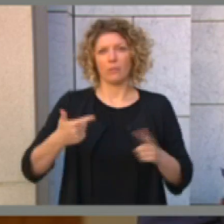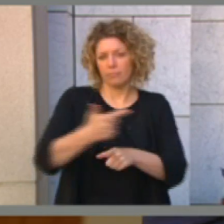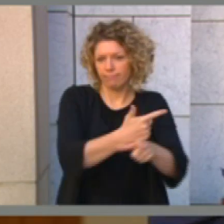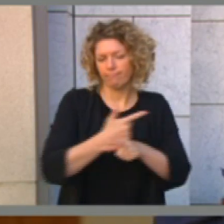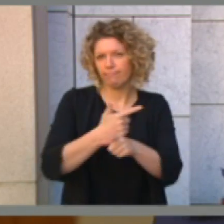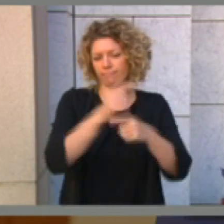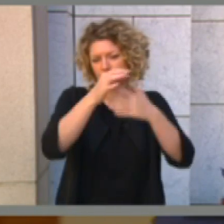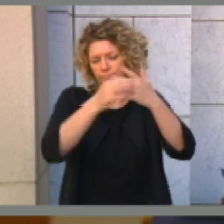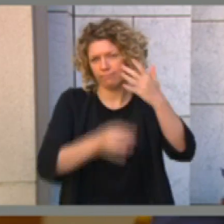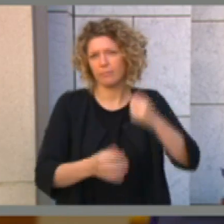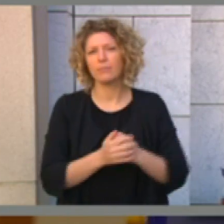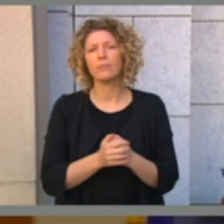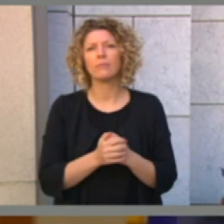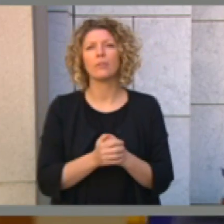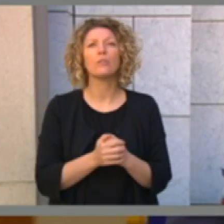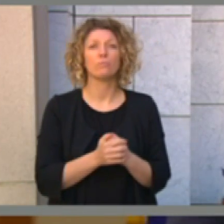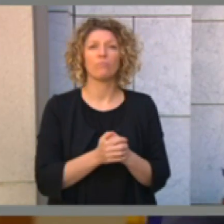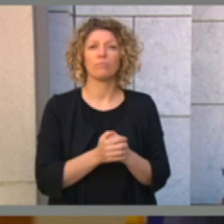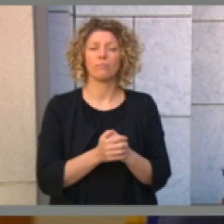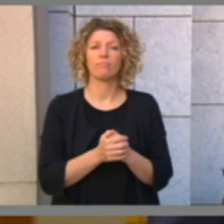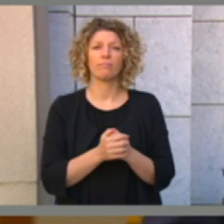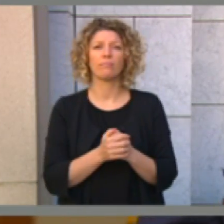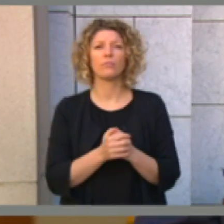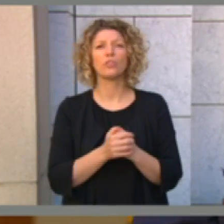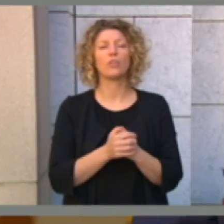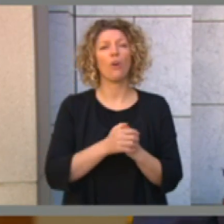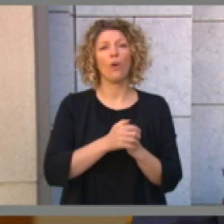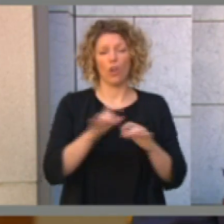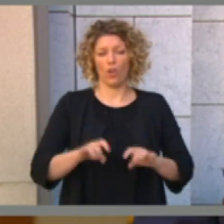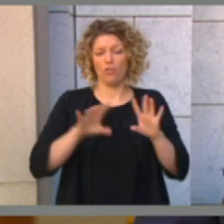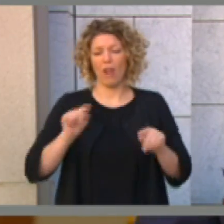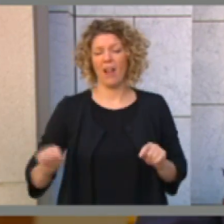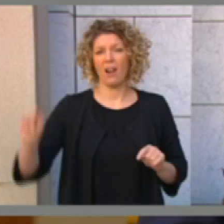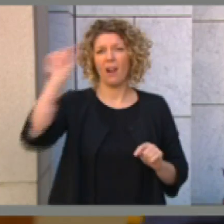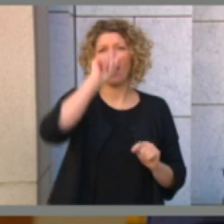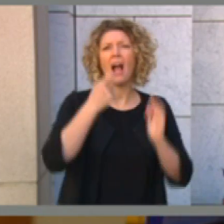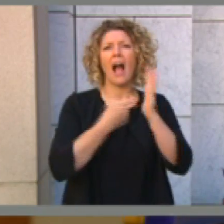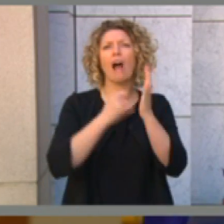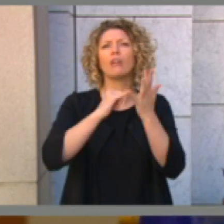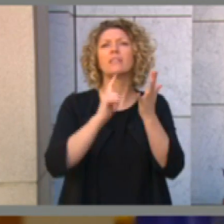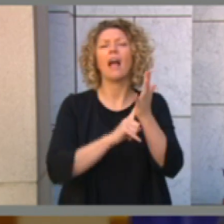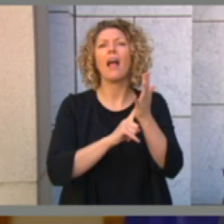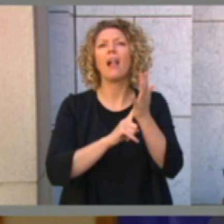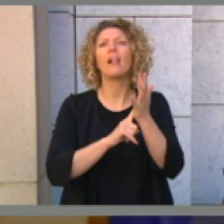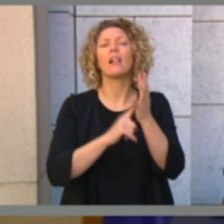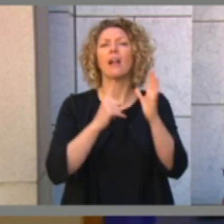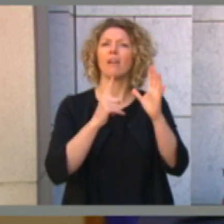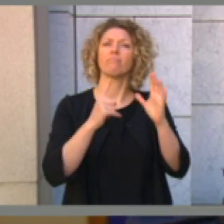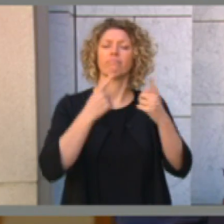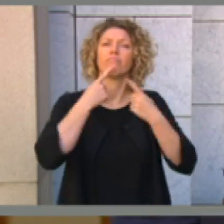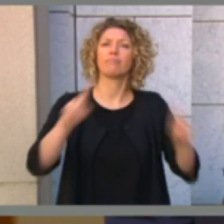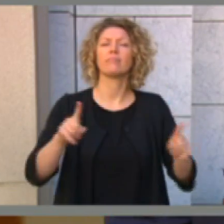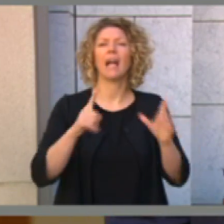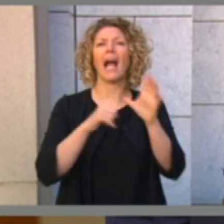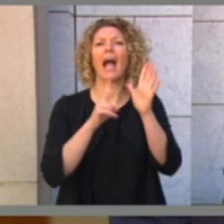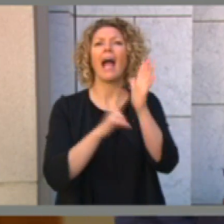Anzac Day, well, this has largely already been determined by RSLs around the country, but Anzac Day events or ceremonies should be cancelled due to the high